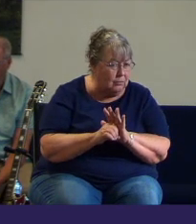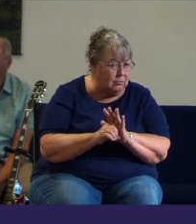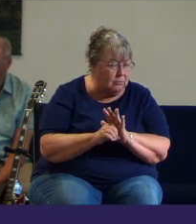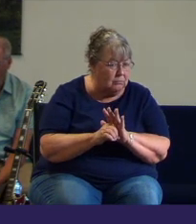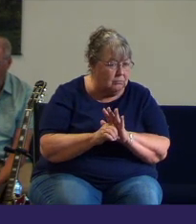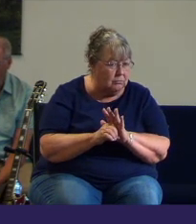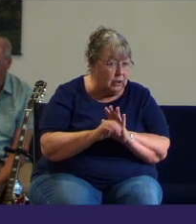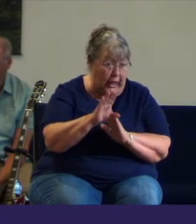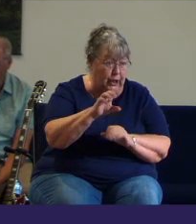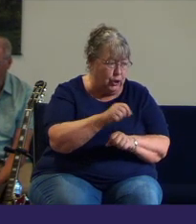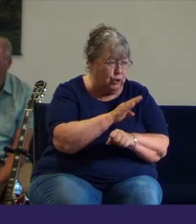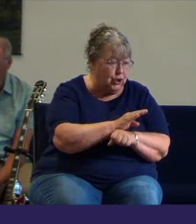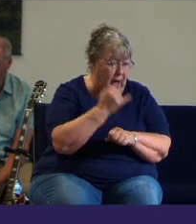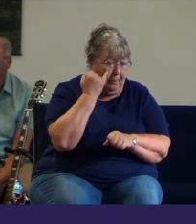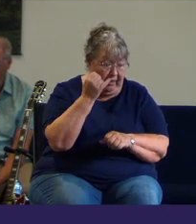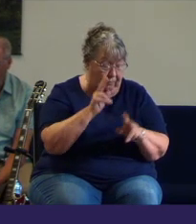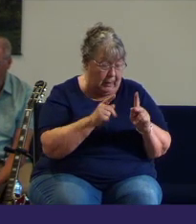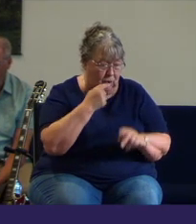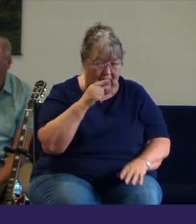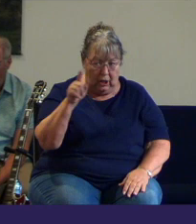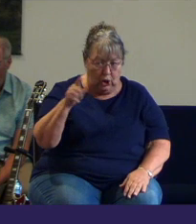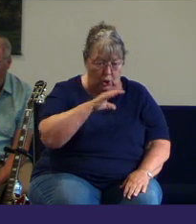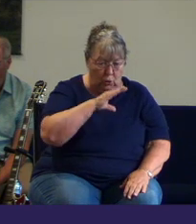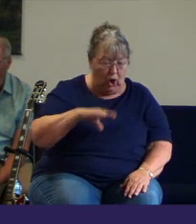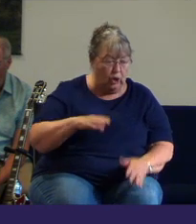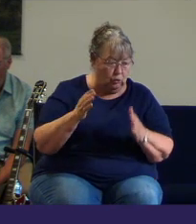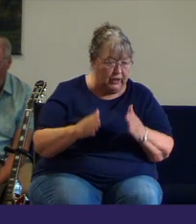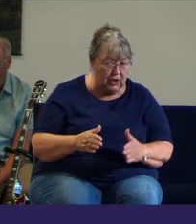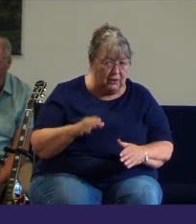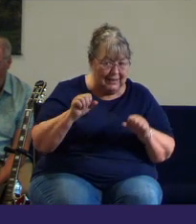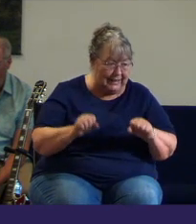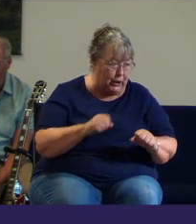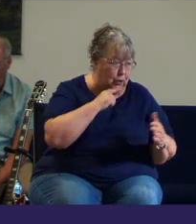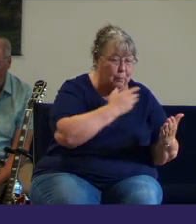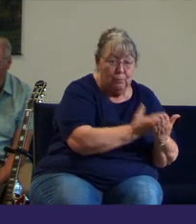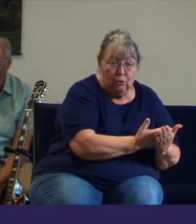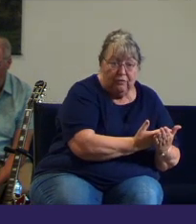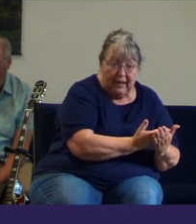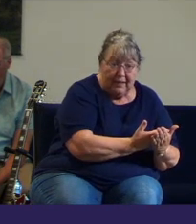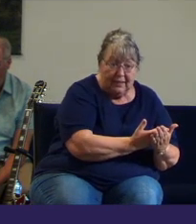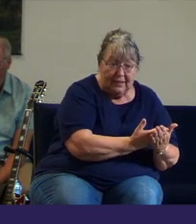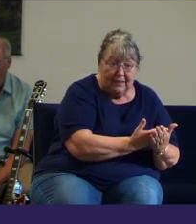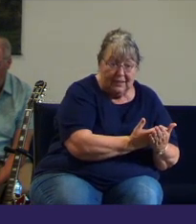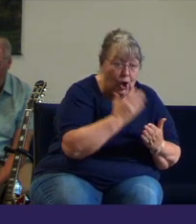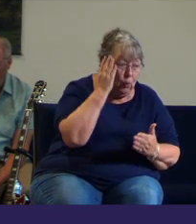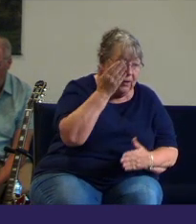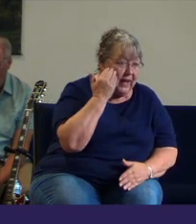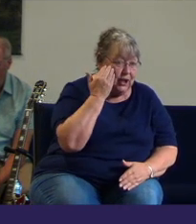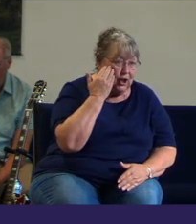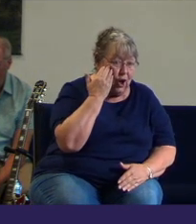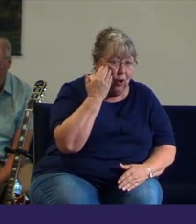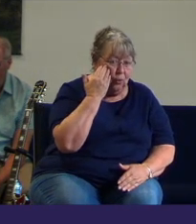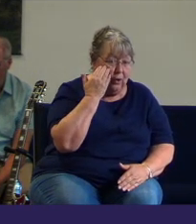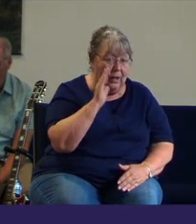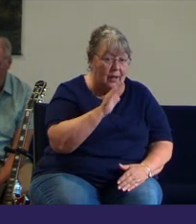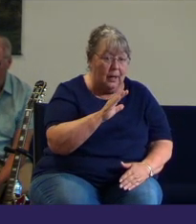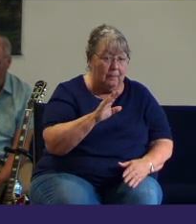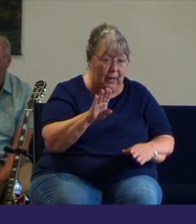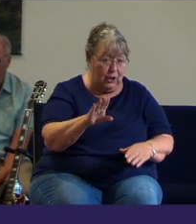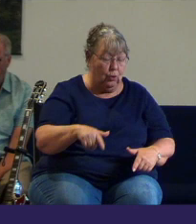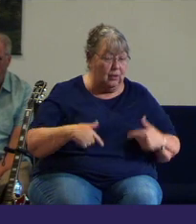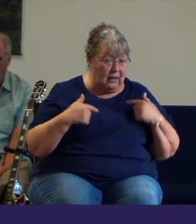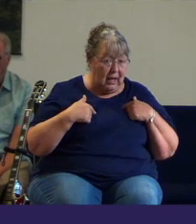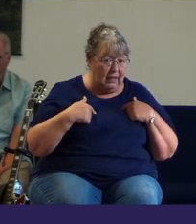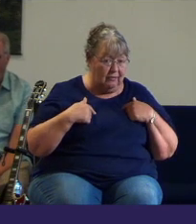job, would there be sufficient evidence to prove it? Would they know you're a child of God by how you live and how you conduct